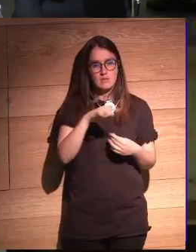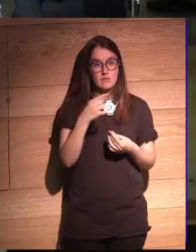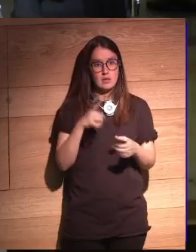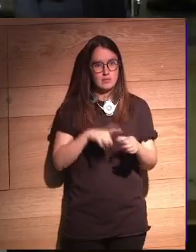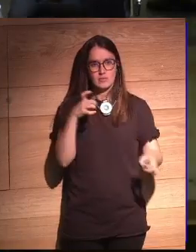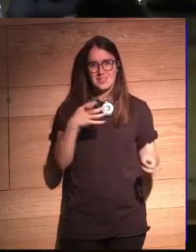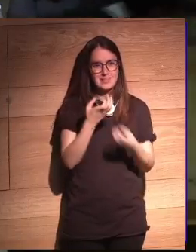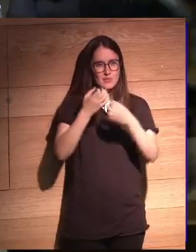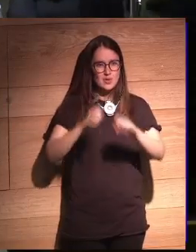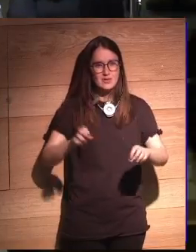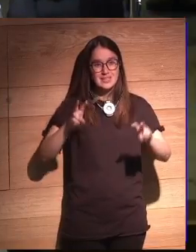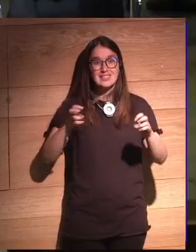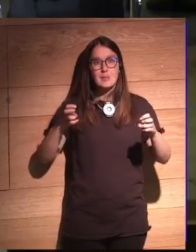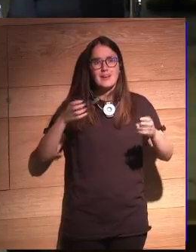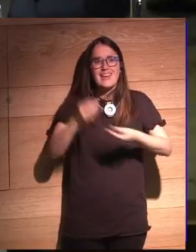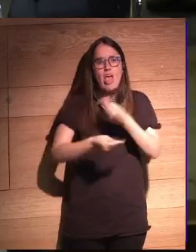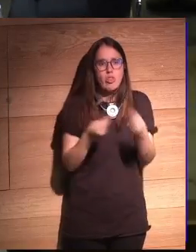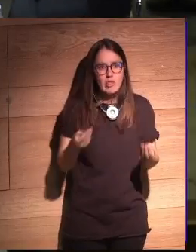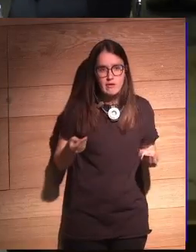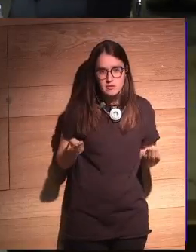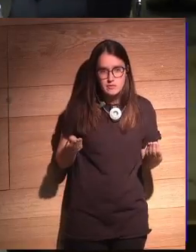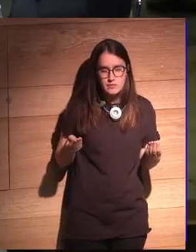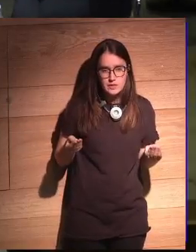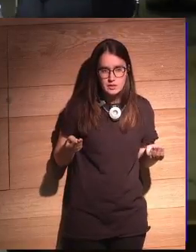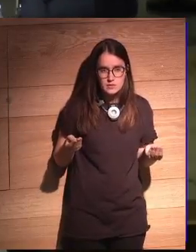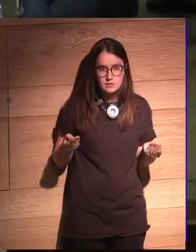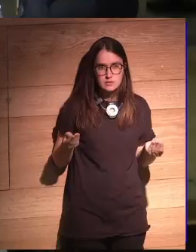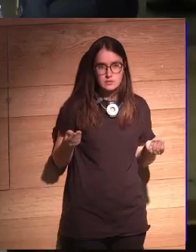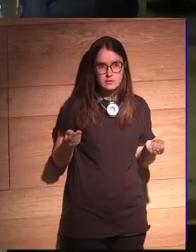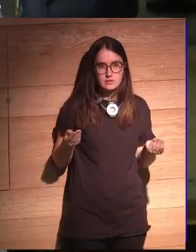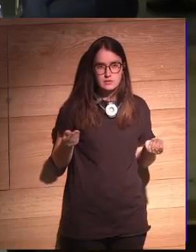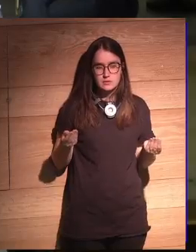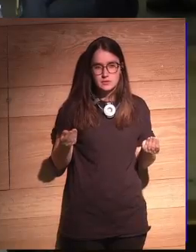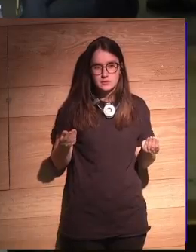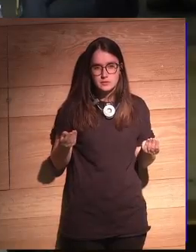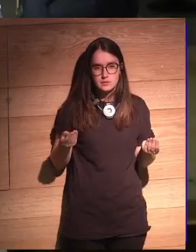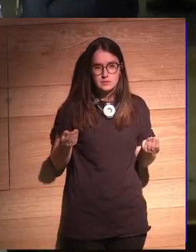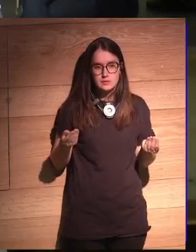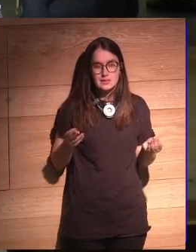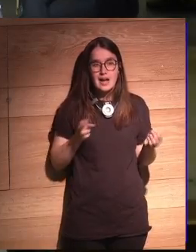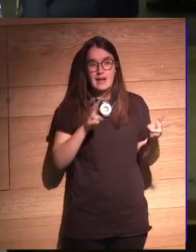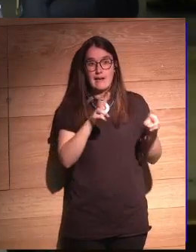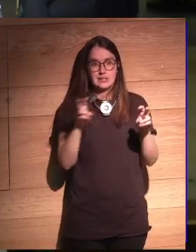is it doing? And I think just framing the issue in that sense is already